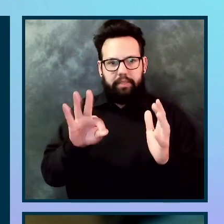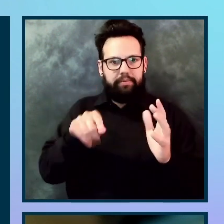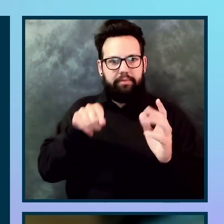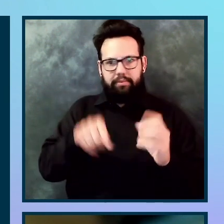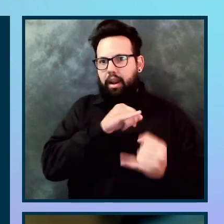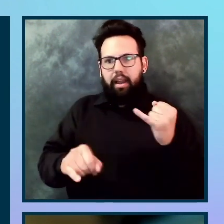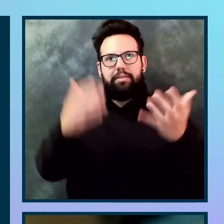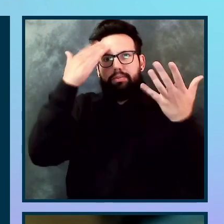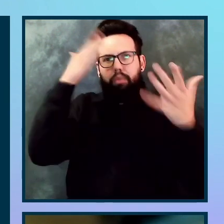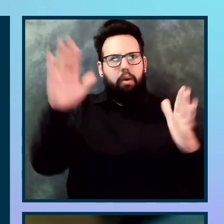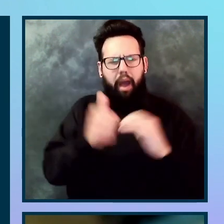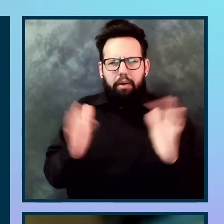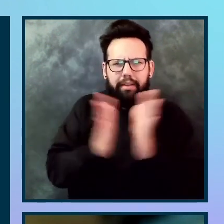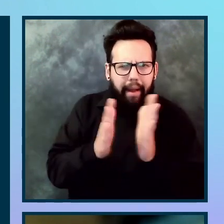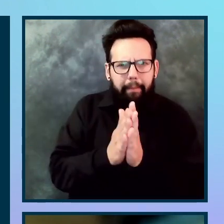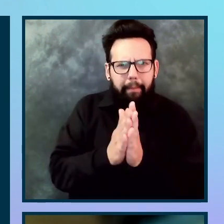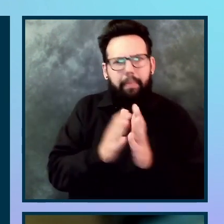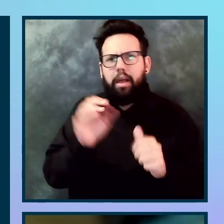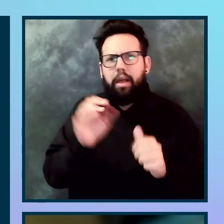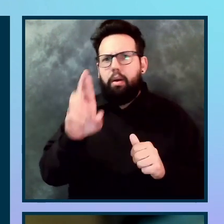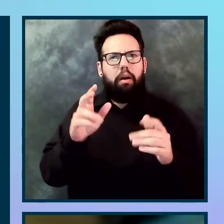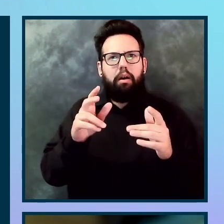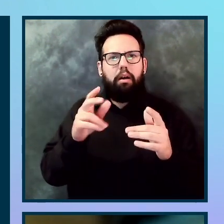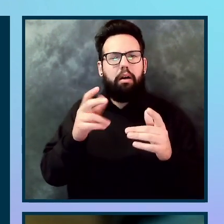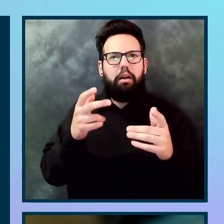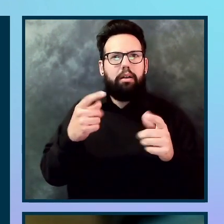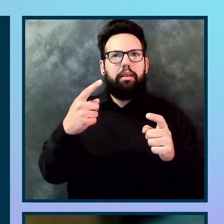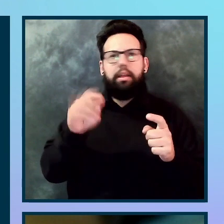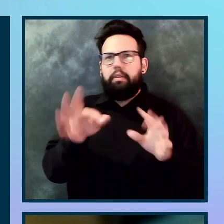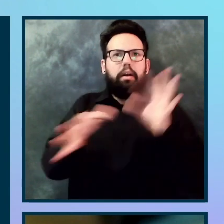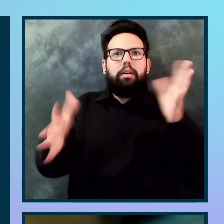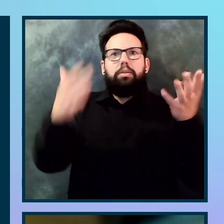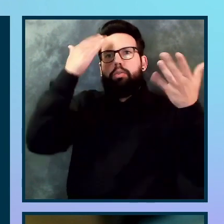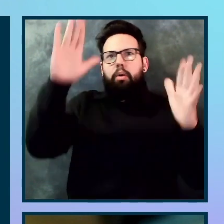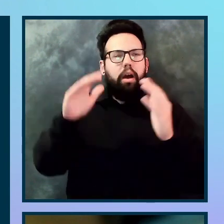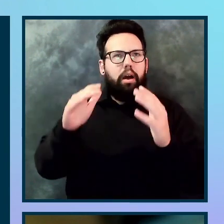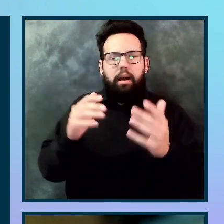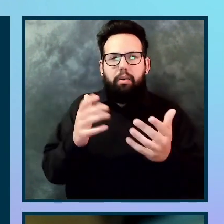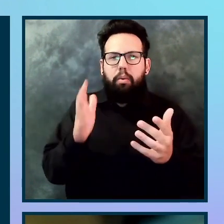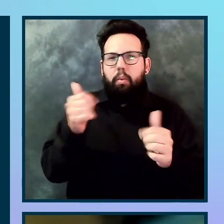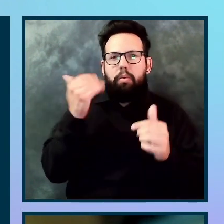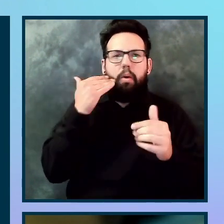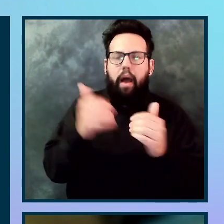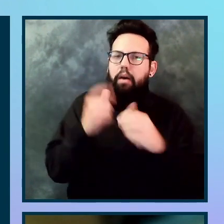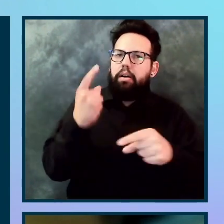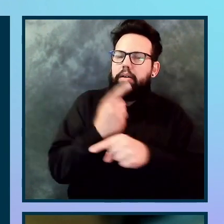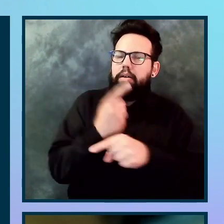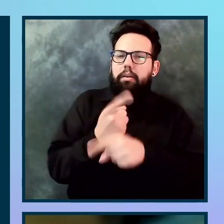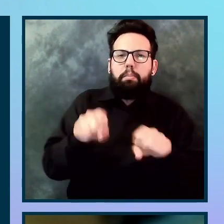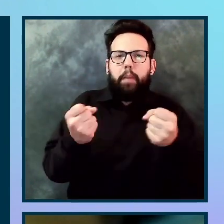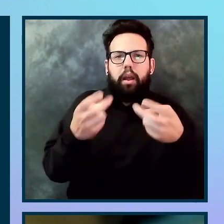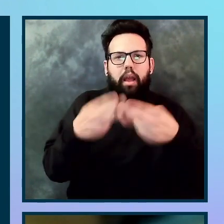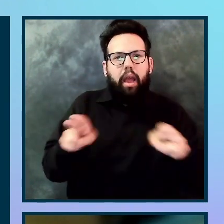an idea of how much force to use, like when we're breaking an egg for our omelet in the morning. Now, some people may not be able to see